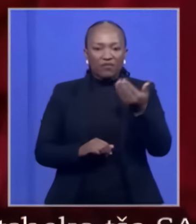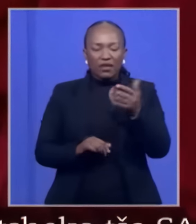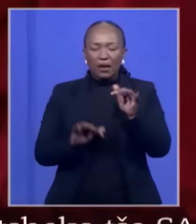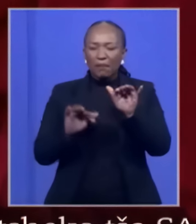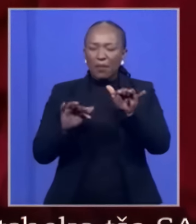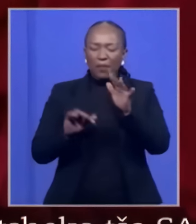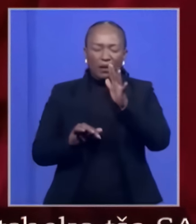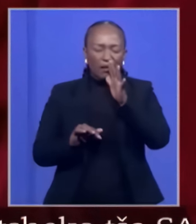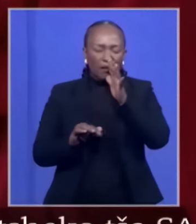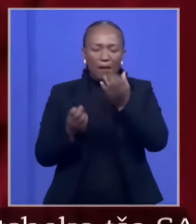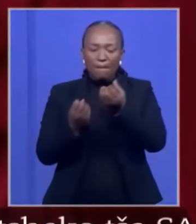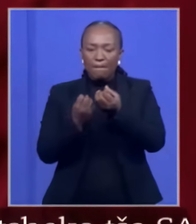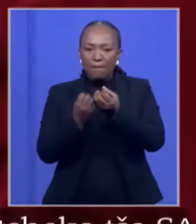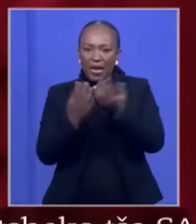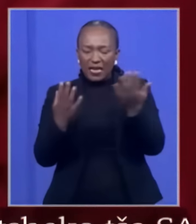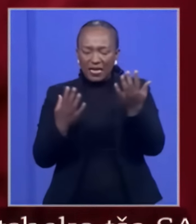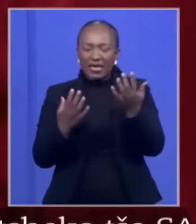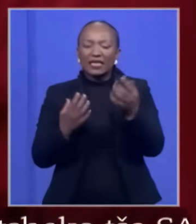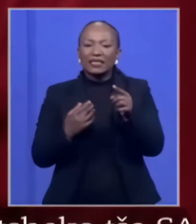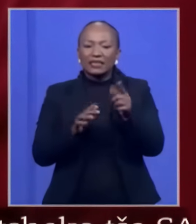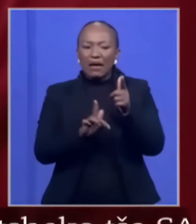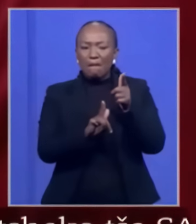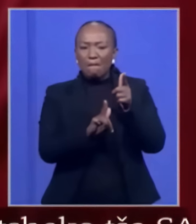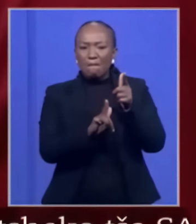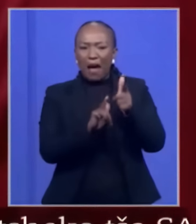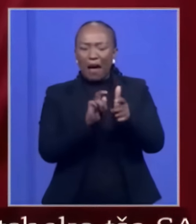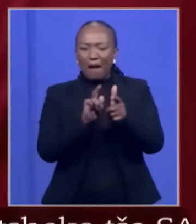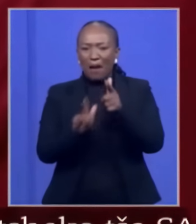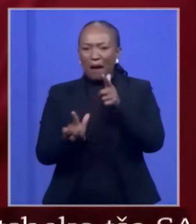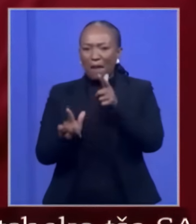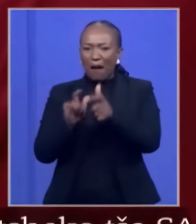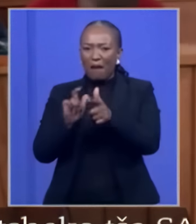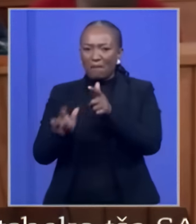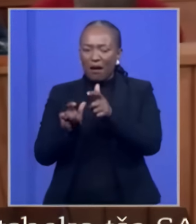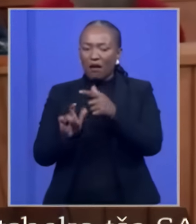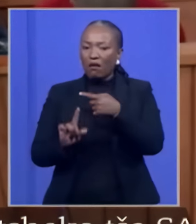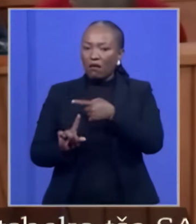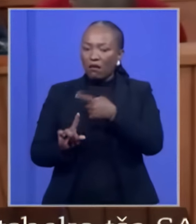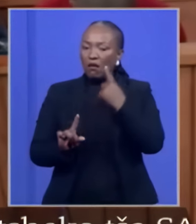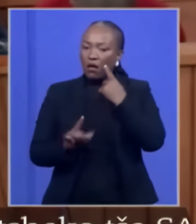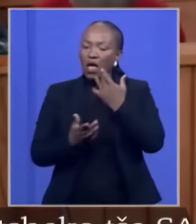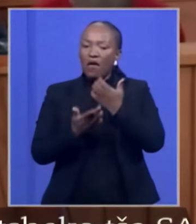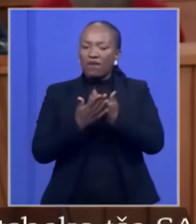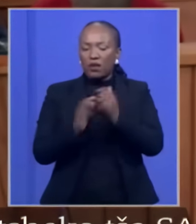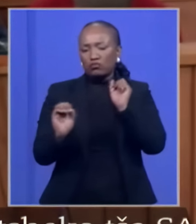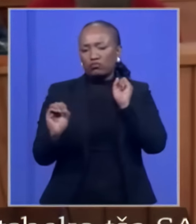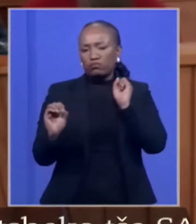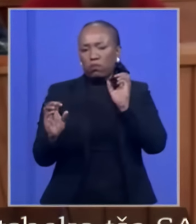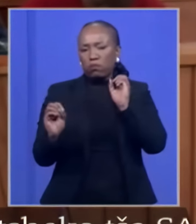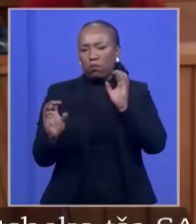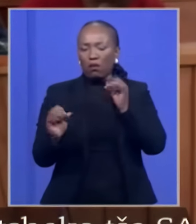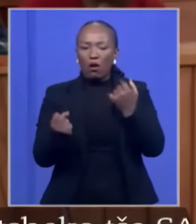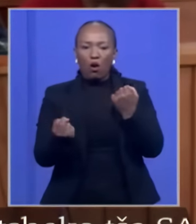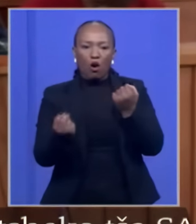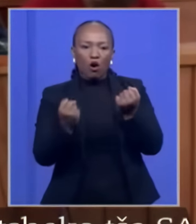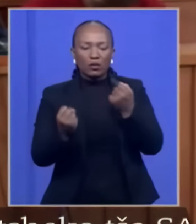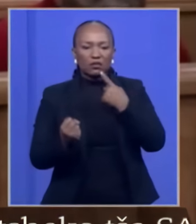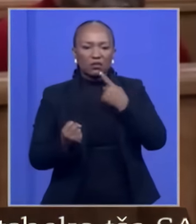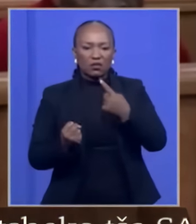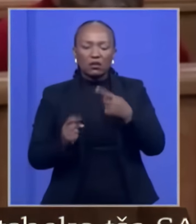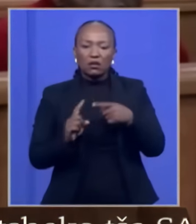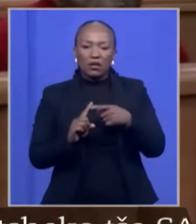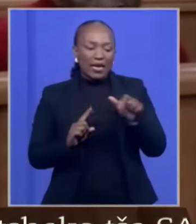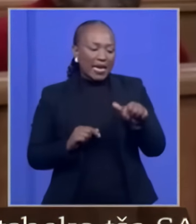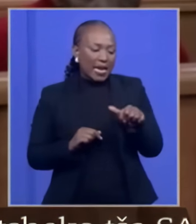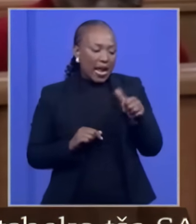lesukisiki. Sengina o be a efa bohlatse bjalo ka tlhatse ya mmušo tshekong ye. O bošitša botša kgorotsheko gore Ndamase yo e lego